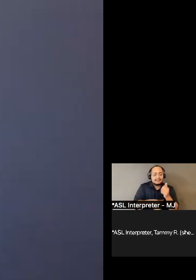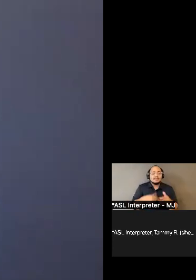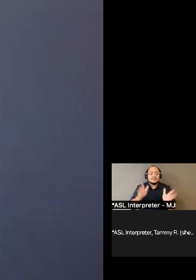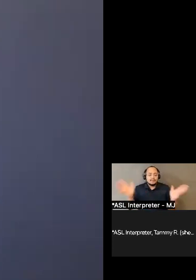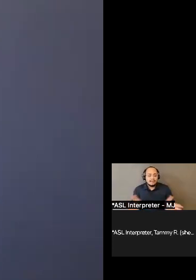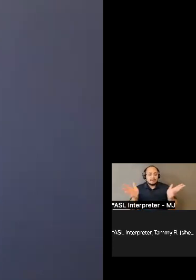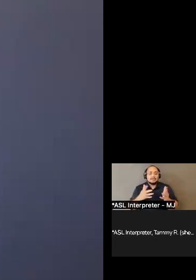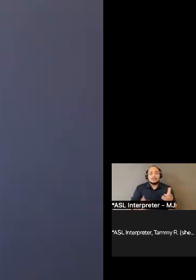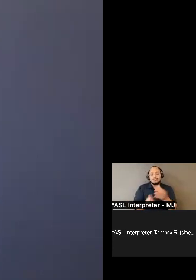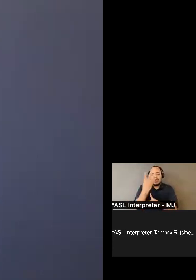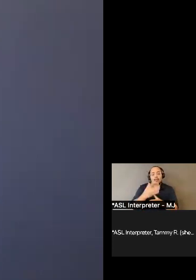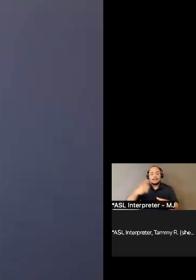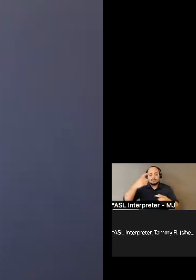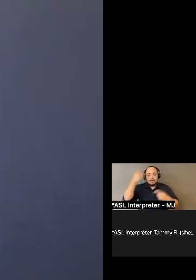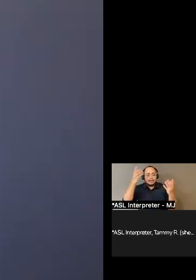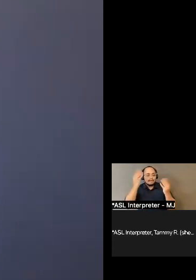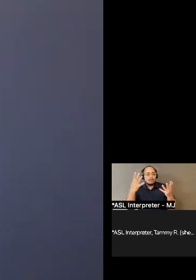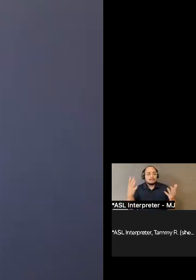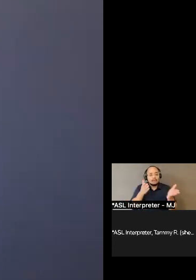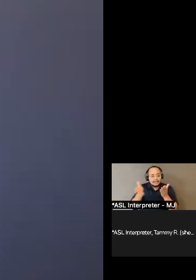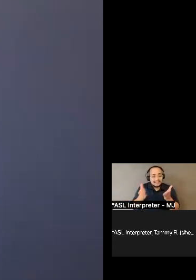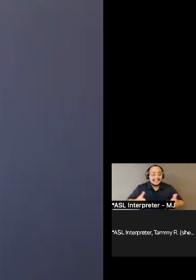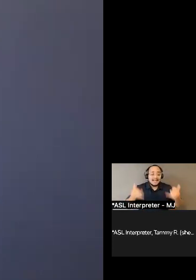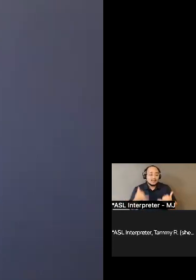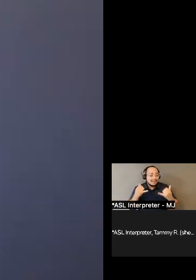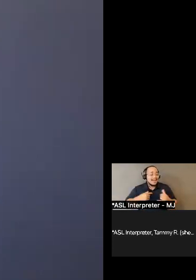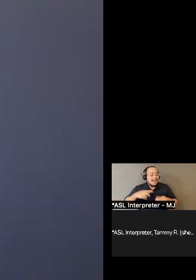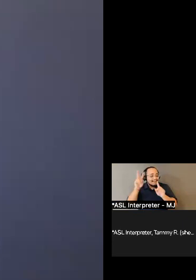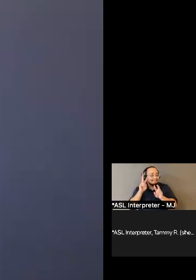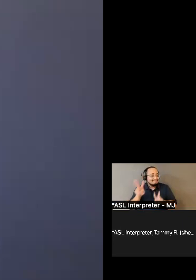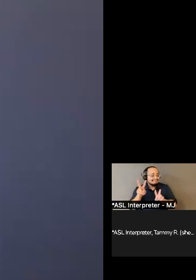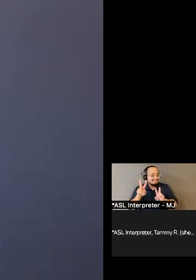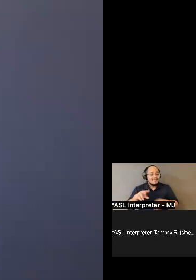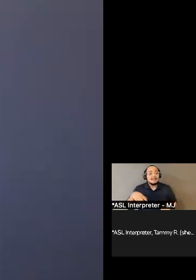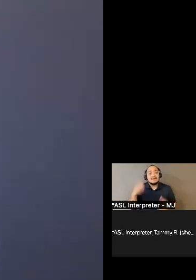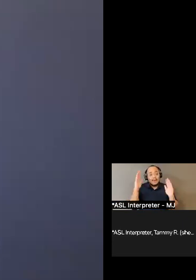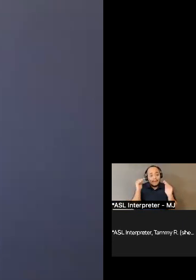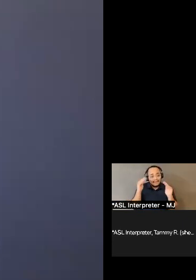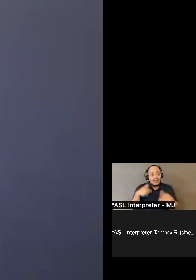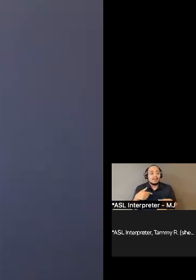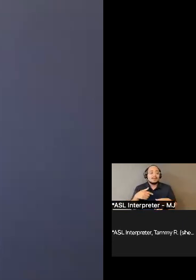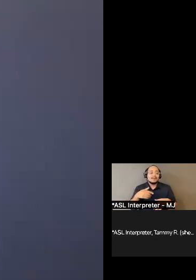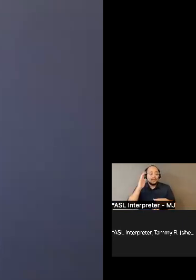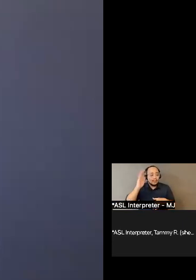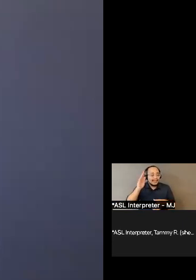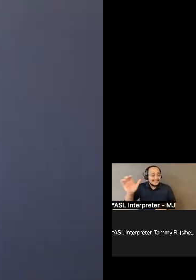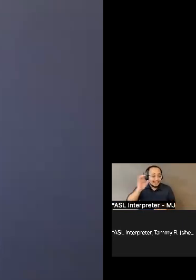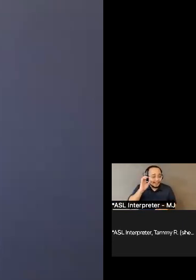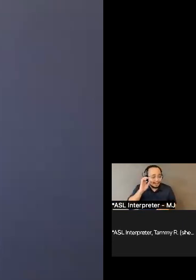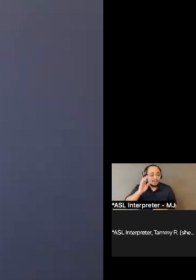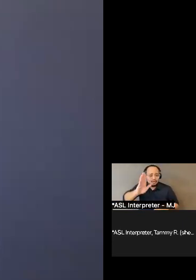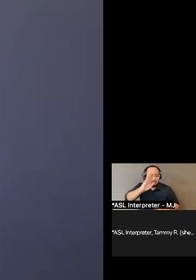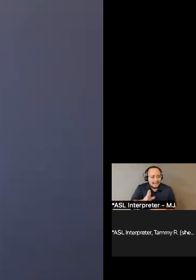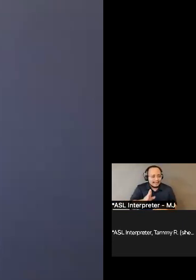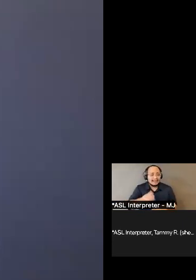trauma-informed home services. And today I am very hopeful and excited that you all will hear firsthand